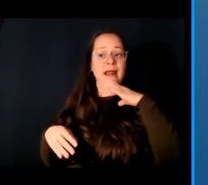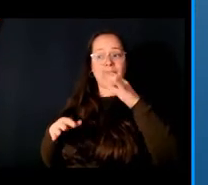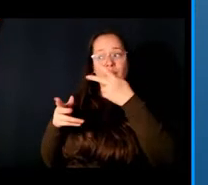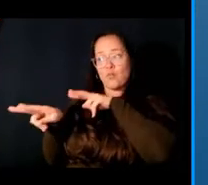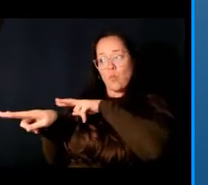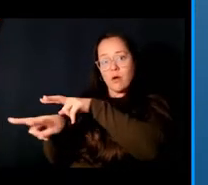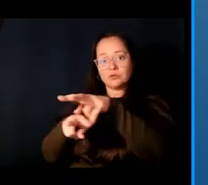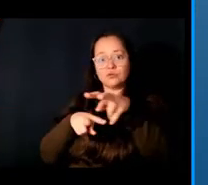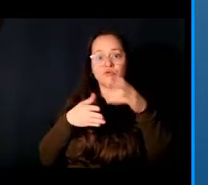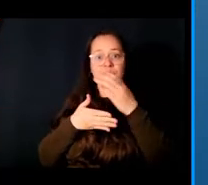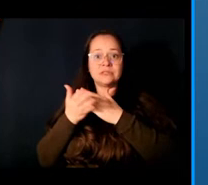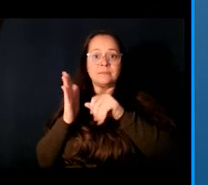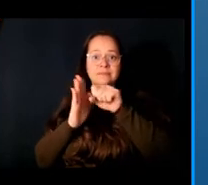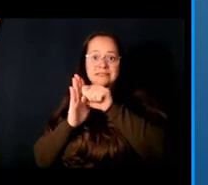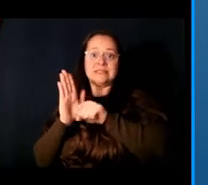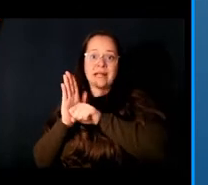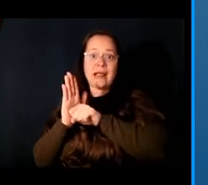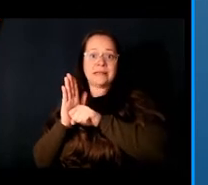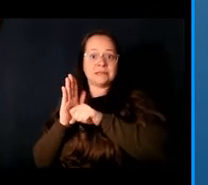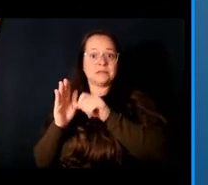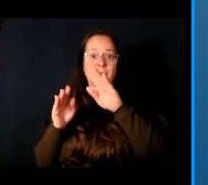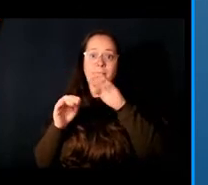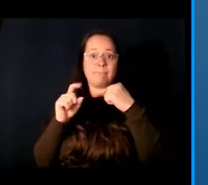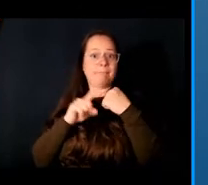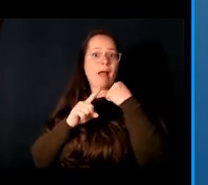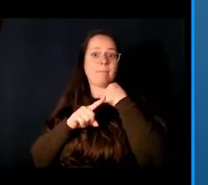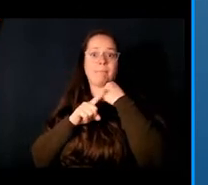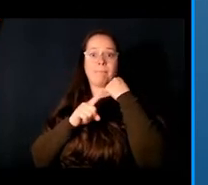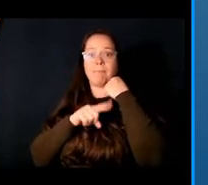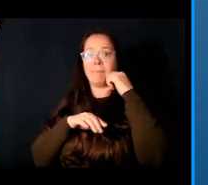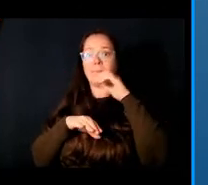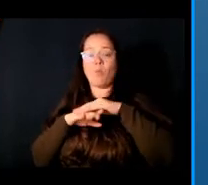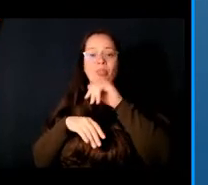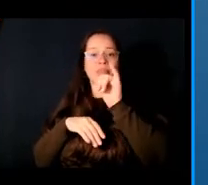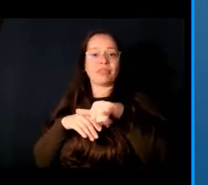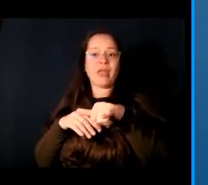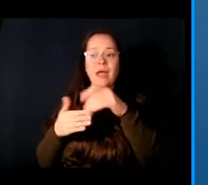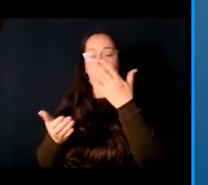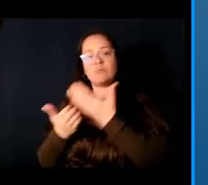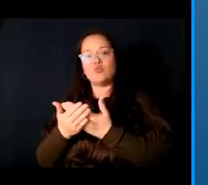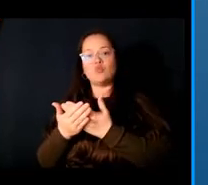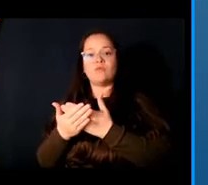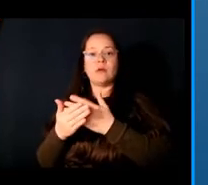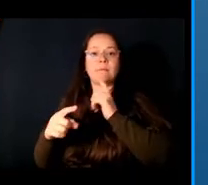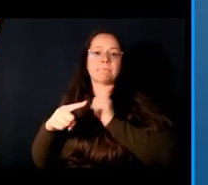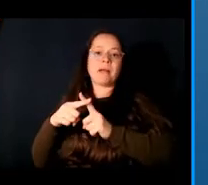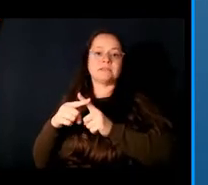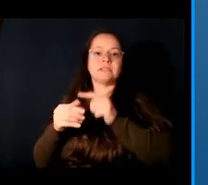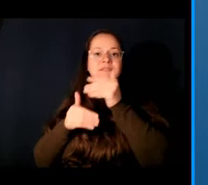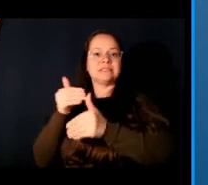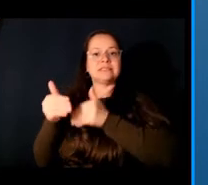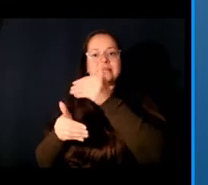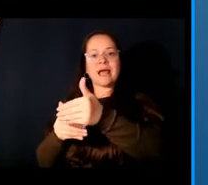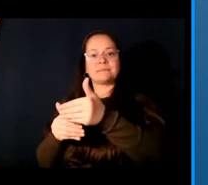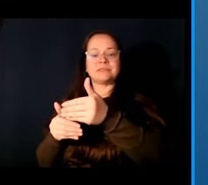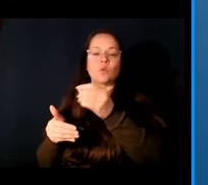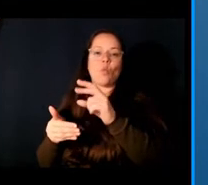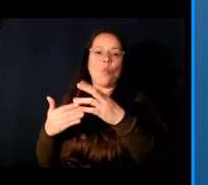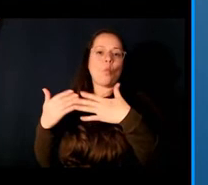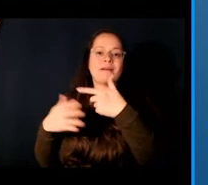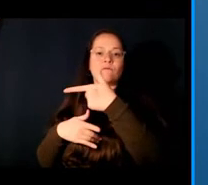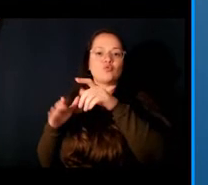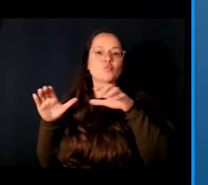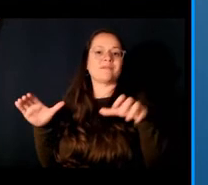some State parties be beat up before on this we need a proof positive steps and whatever and what have you done I think